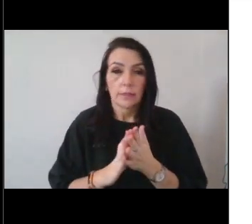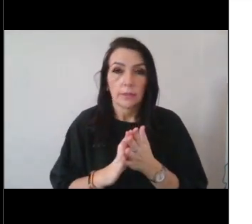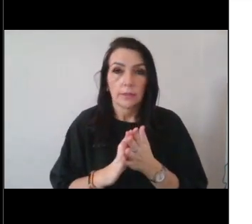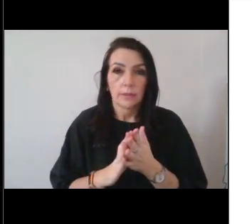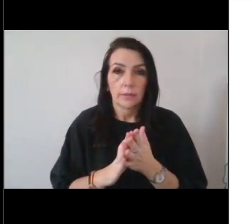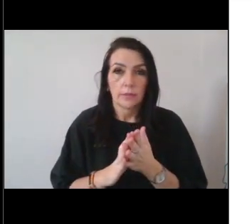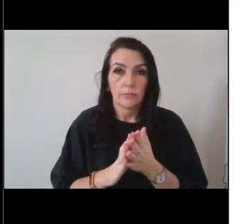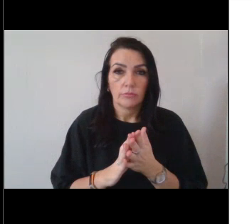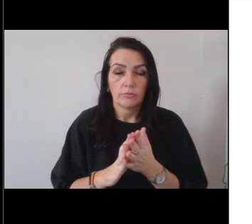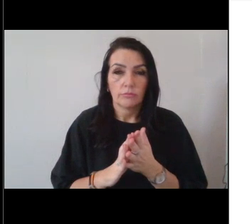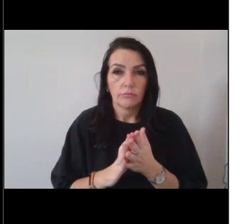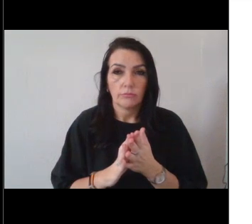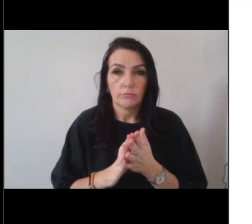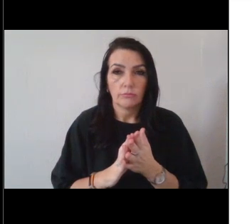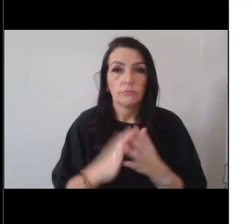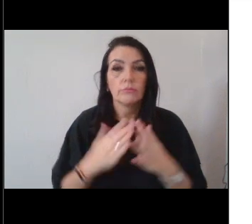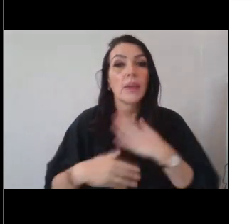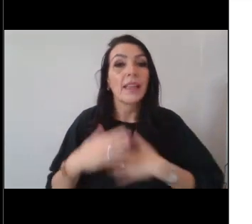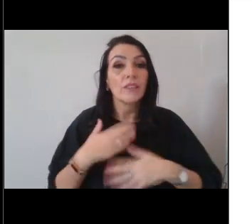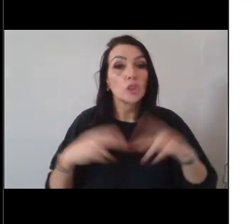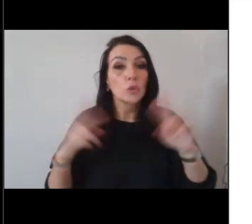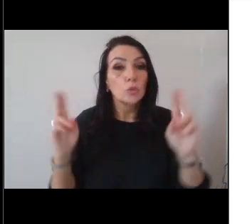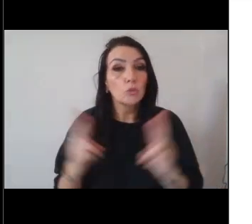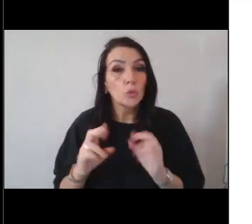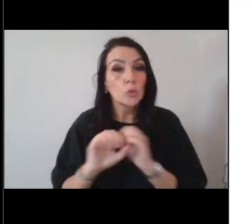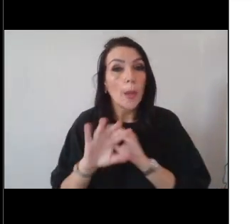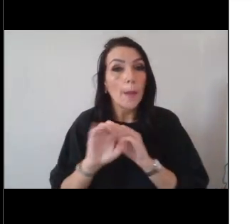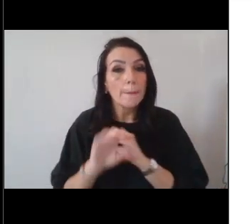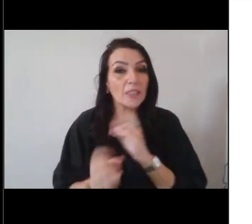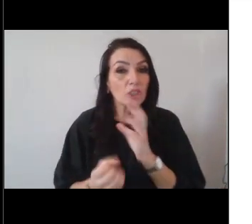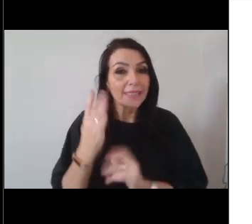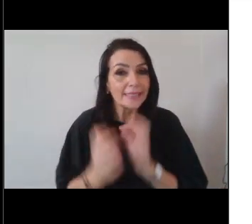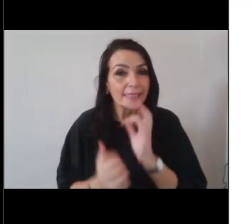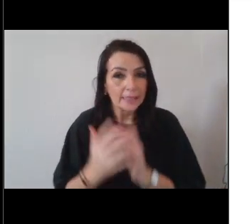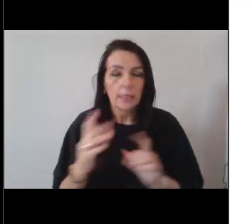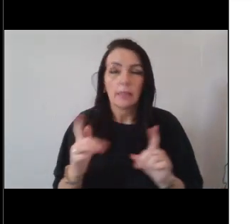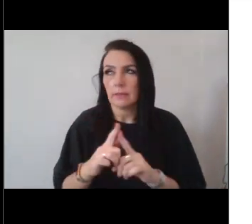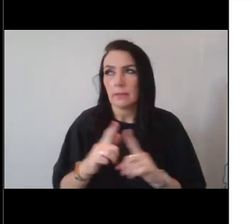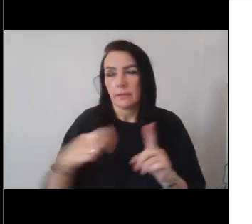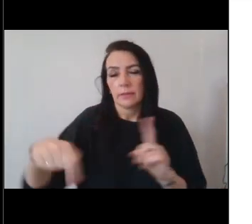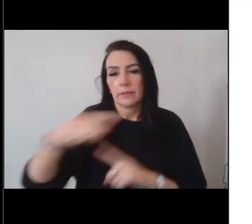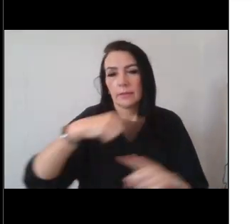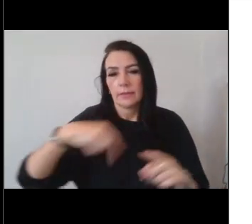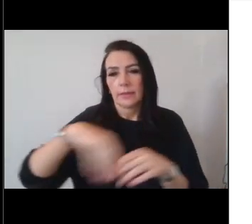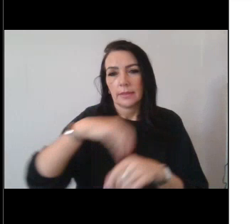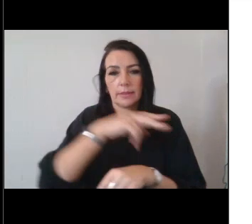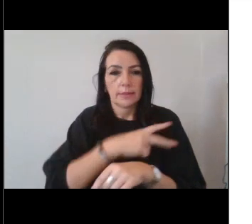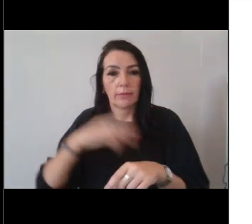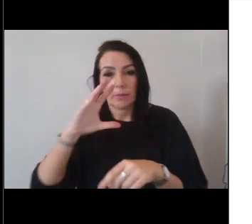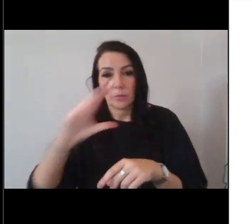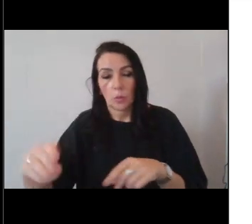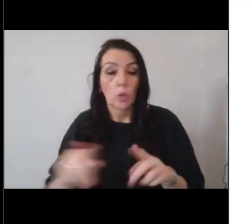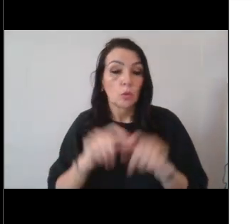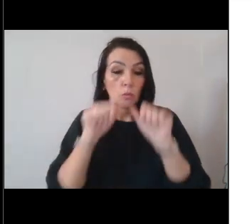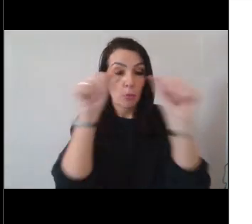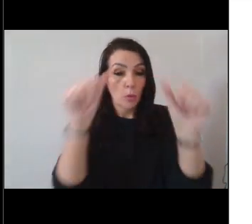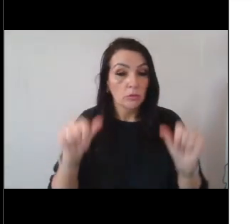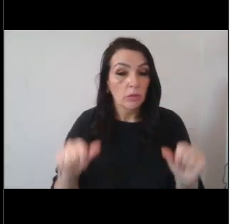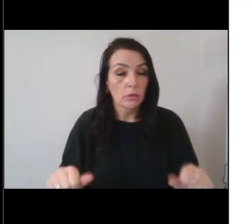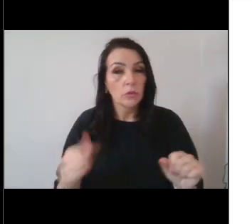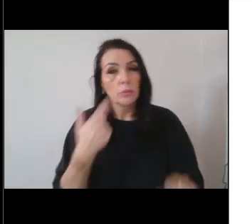and reduced those emissions, and we can share that internally. We can provide posters, maybe just a